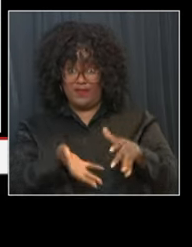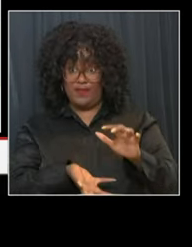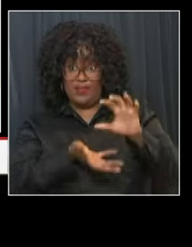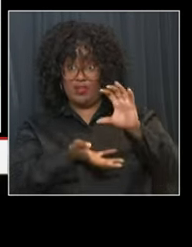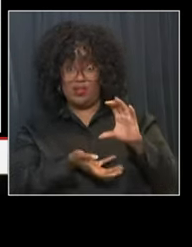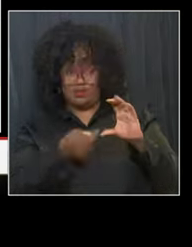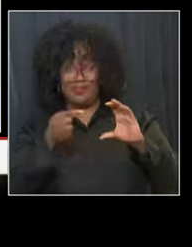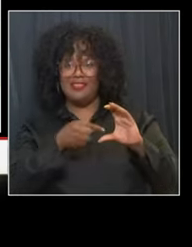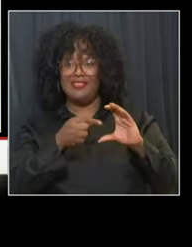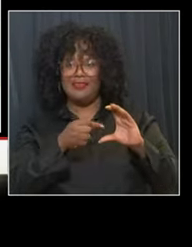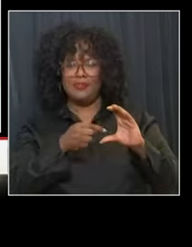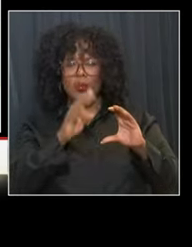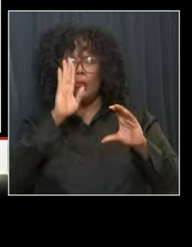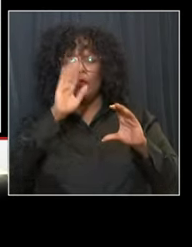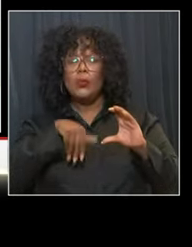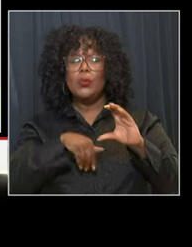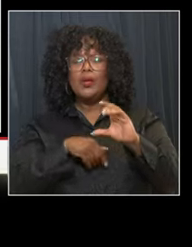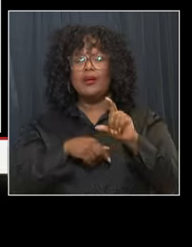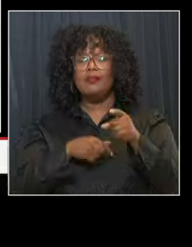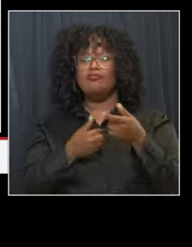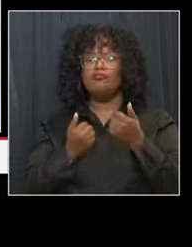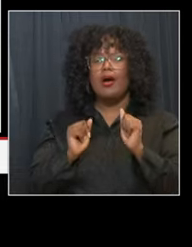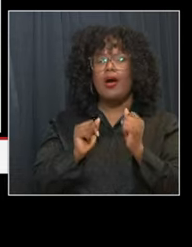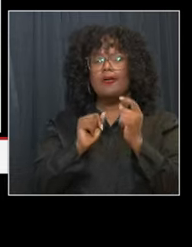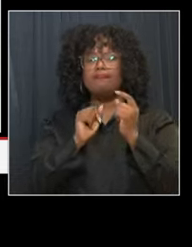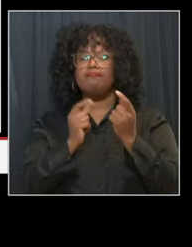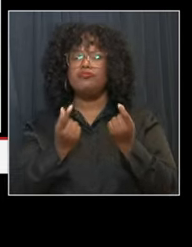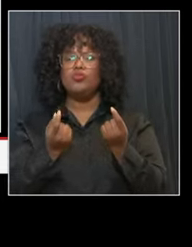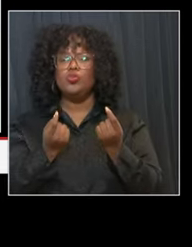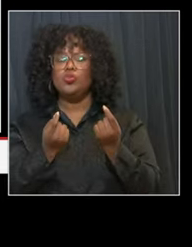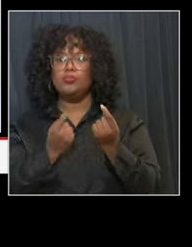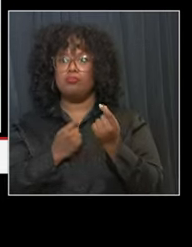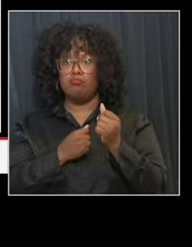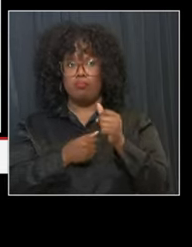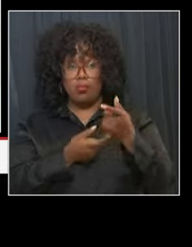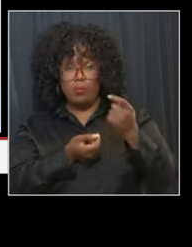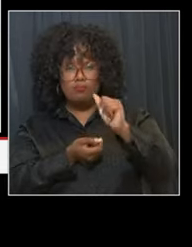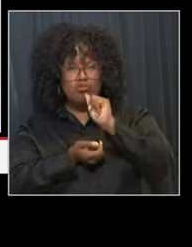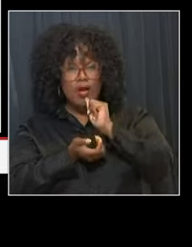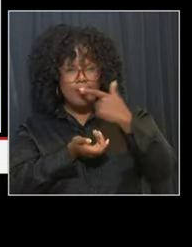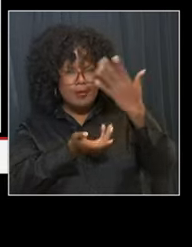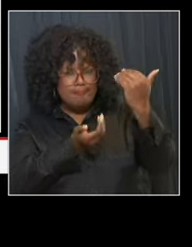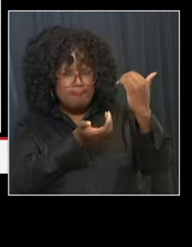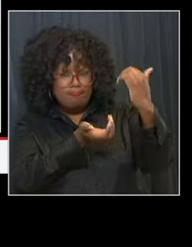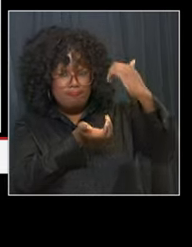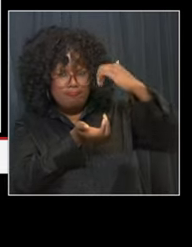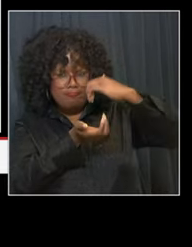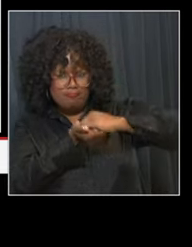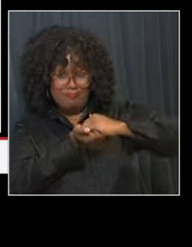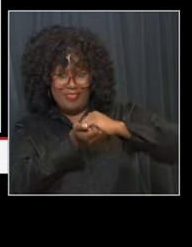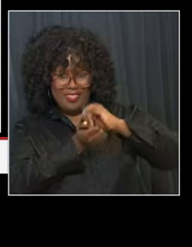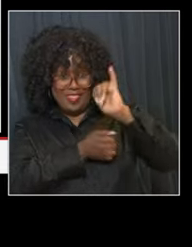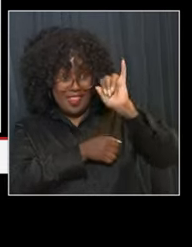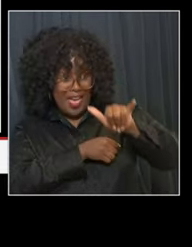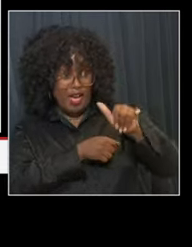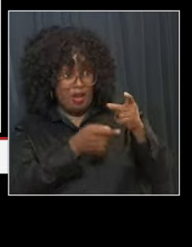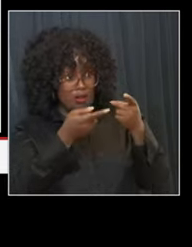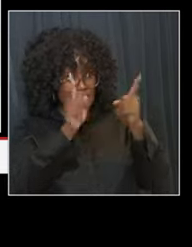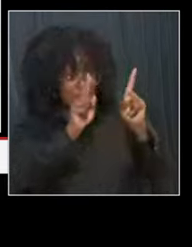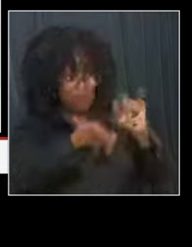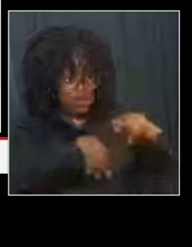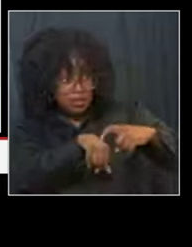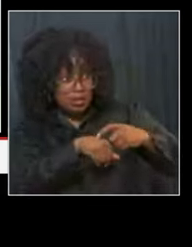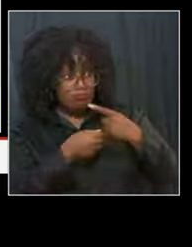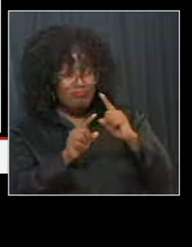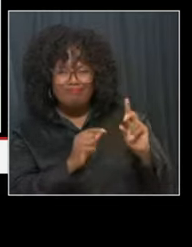a PPP, a private partnership around it, and it was not successful to move forward in that direction. A couple of years ago, I remember being in this room when you